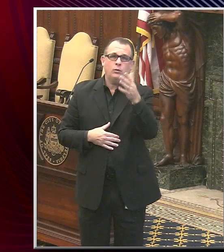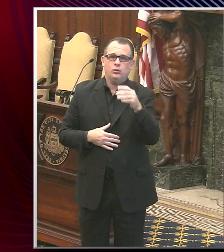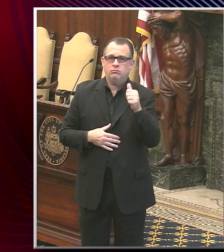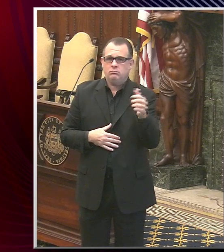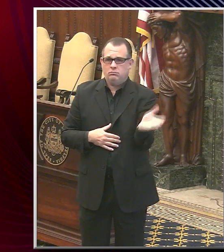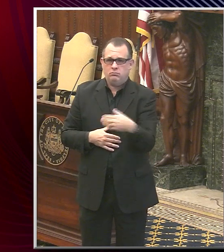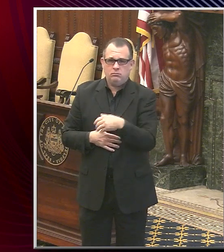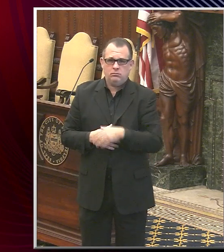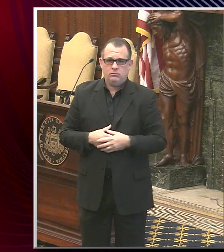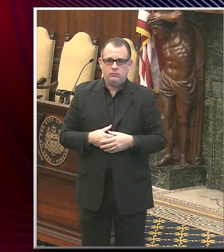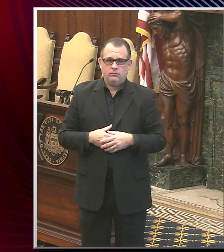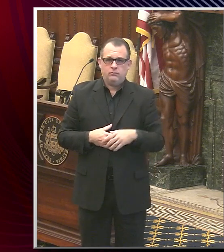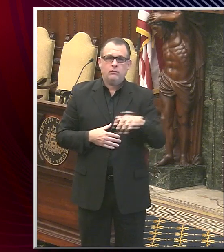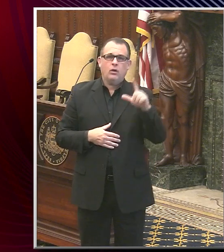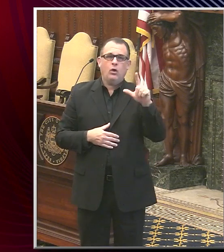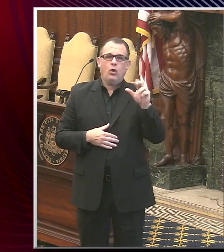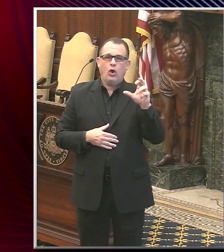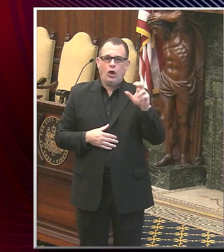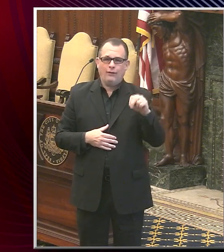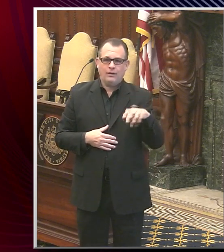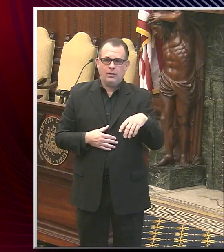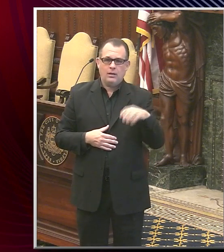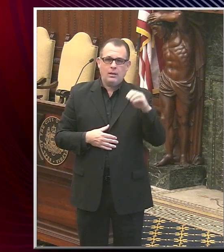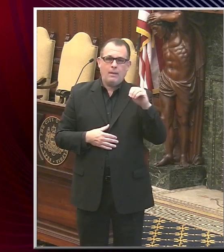Laura McChrystal of the Inquirer.